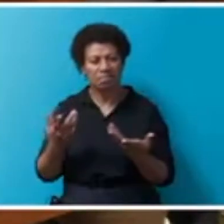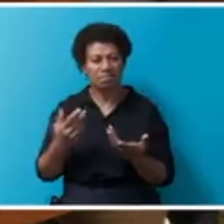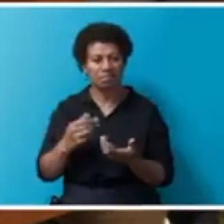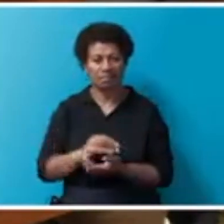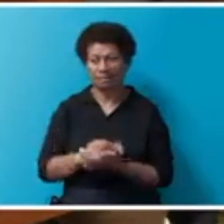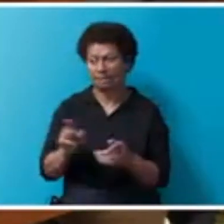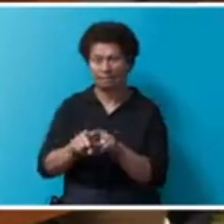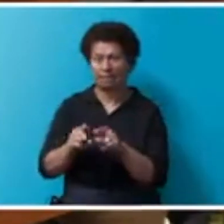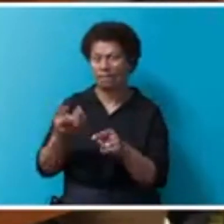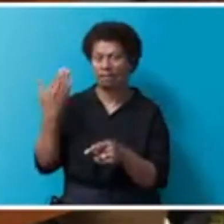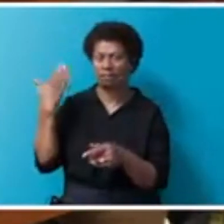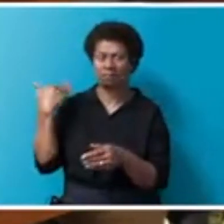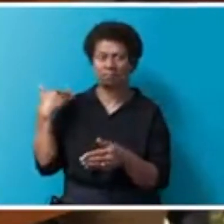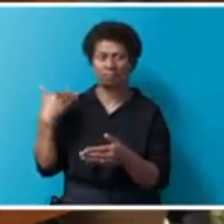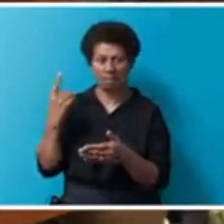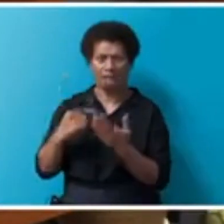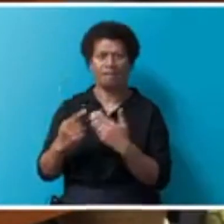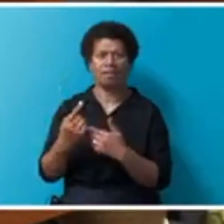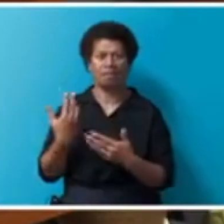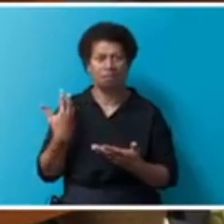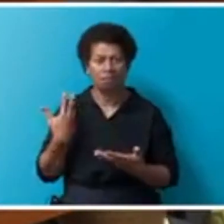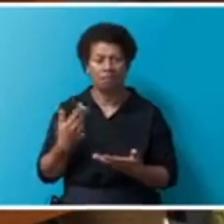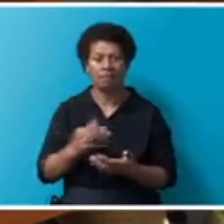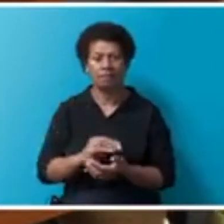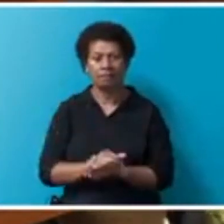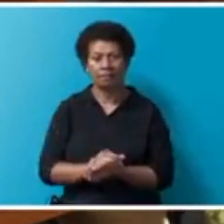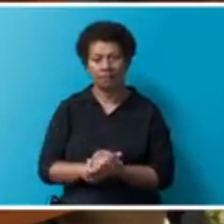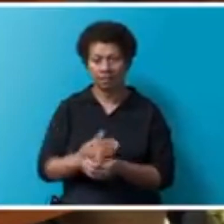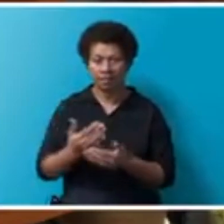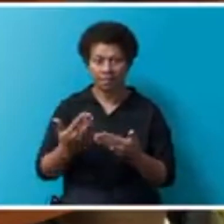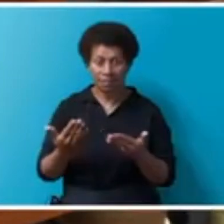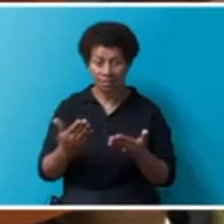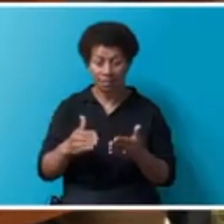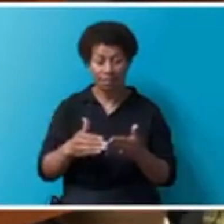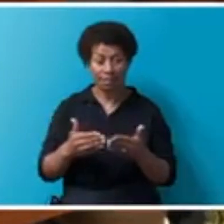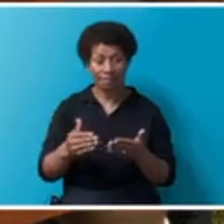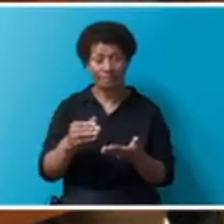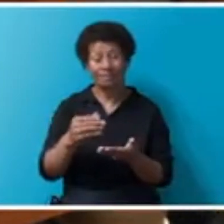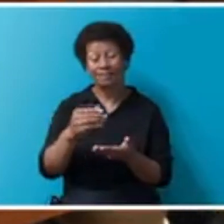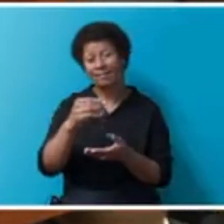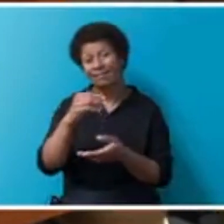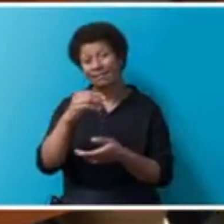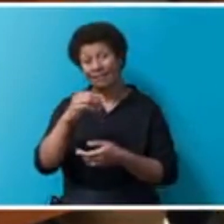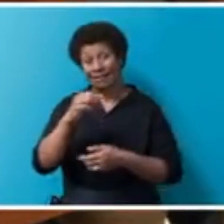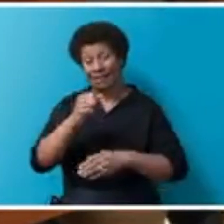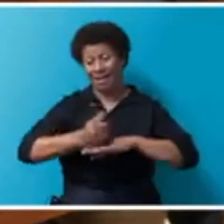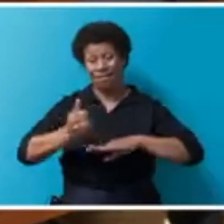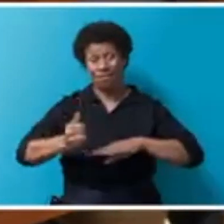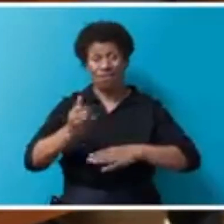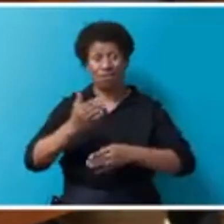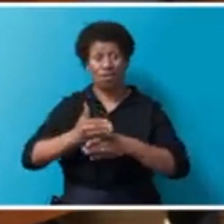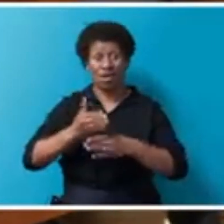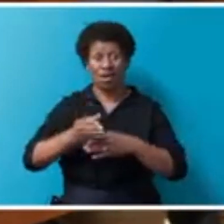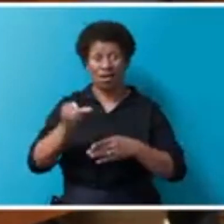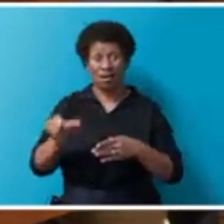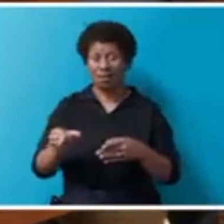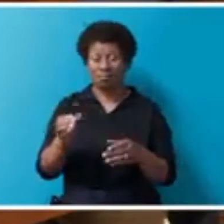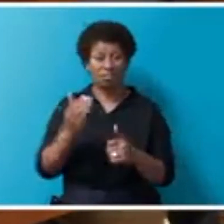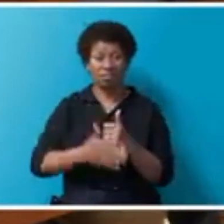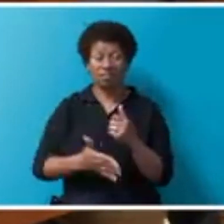Civil servants, Mr. Speaker, sir, had not received a pay rise from 2017 to 2024.